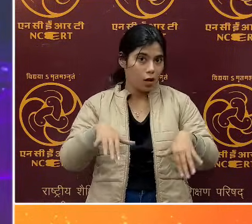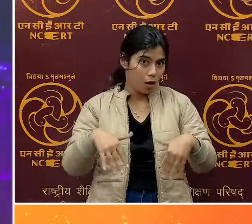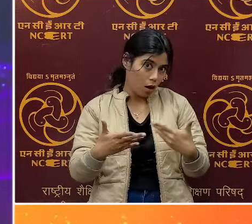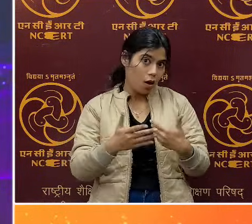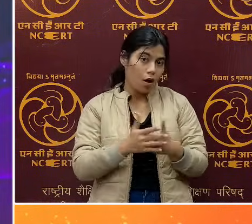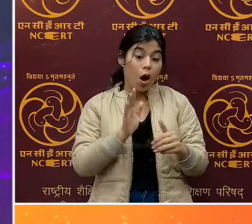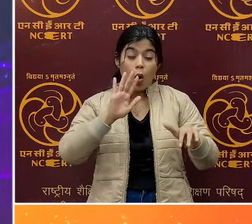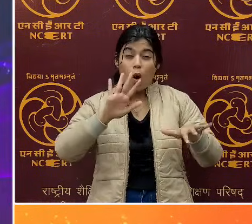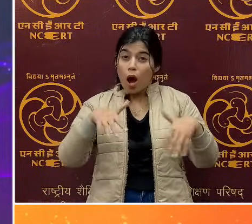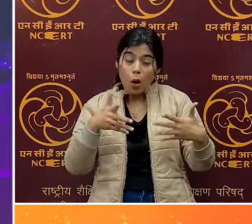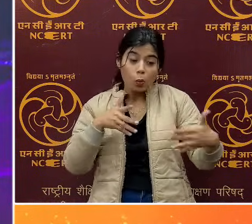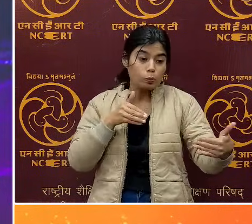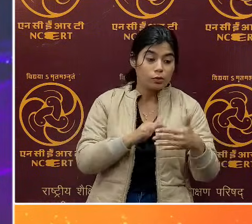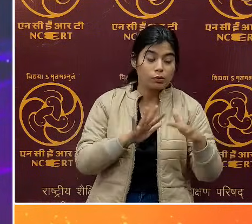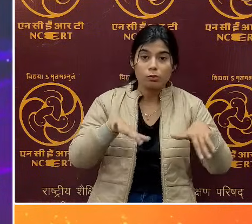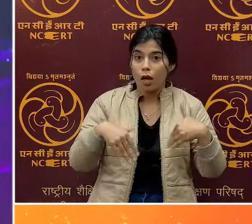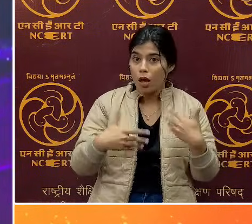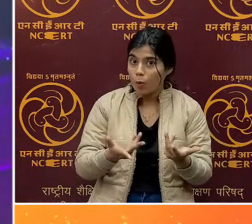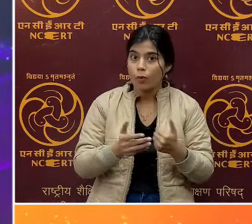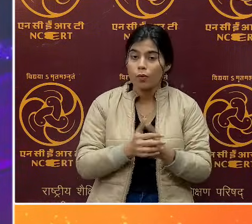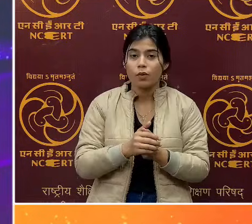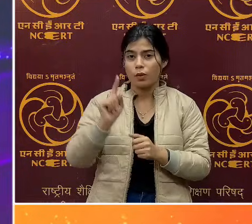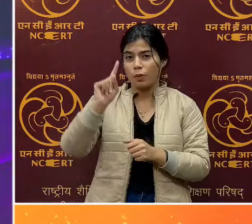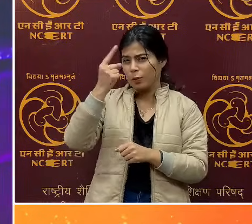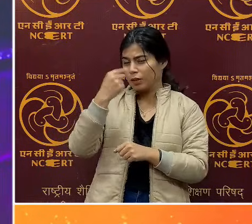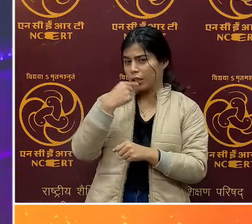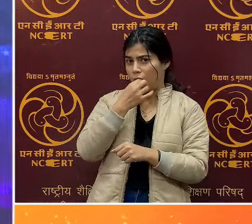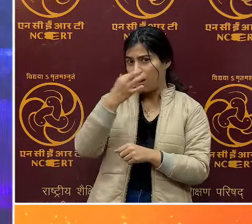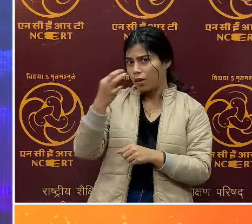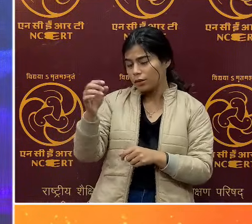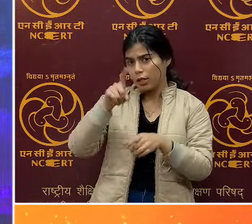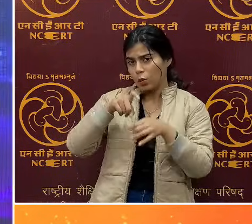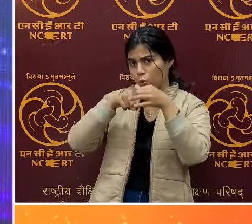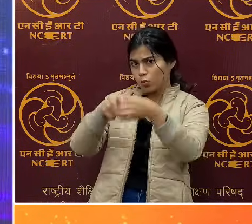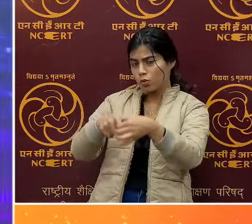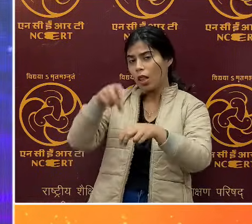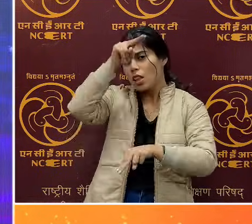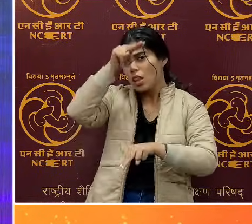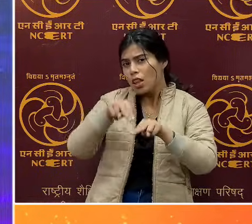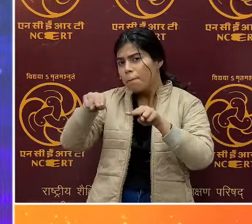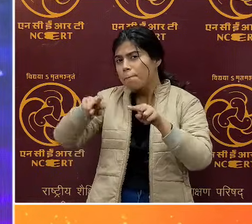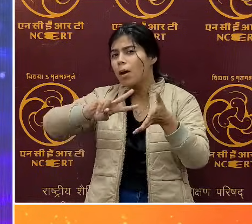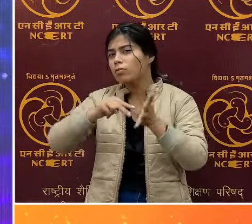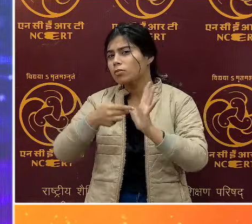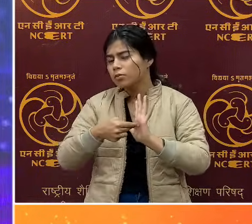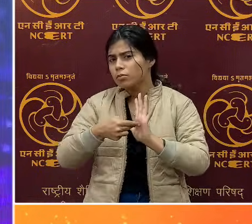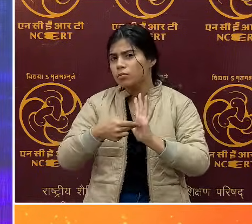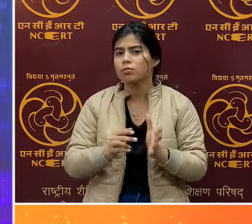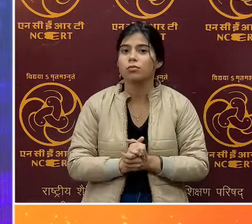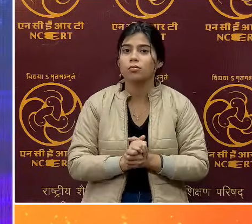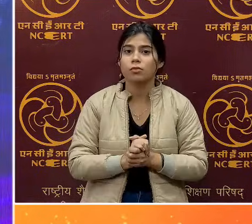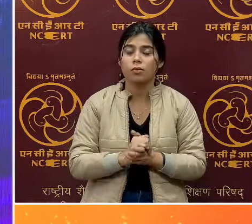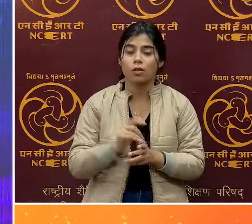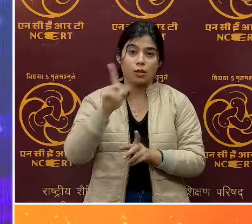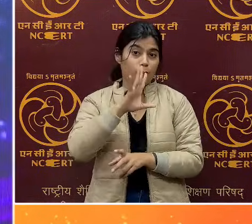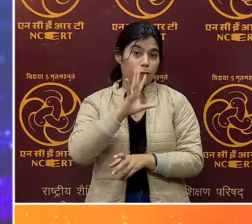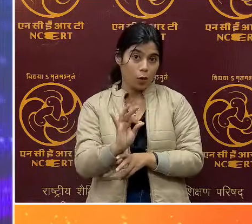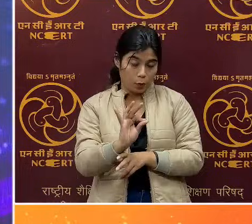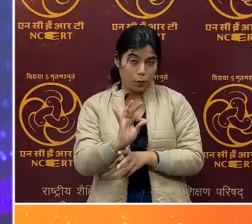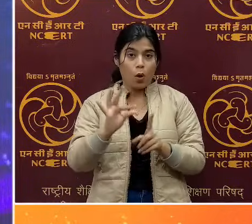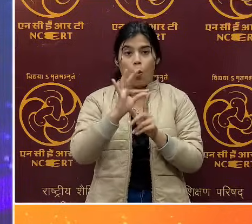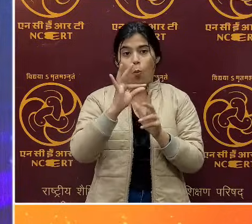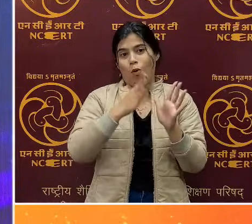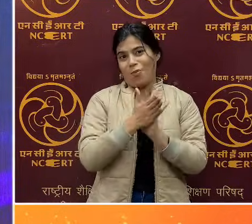I'll made. ask you what exactly is reflection. Okay, so Yes. before that we need to be looking at the very important property